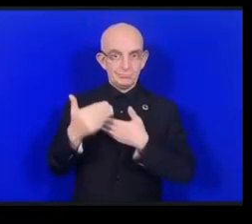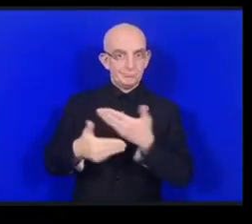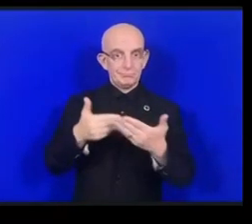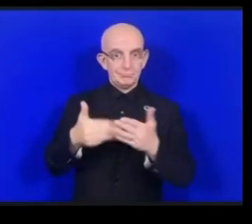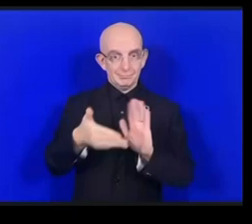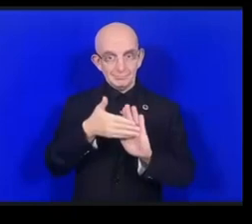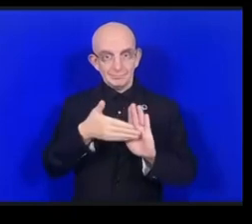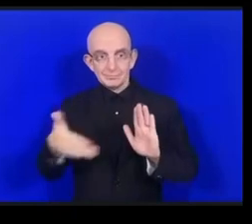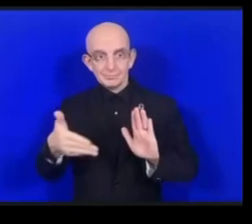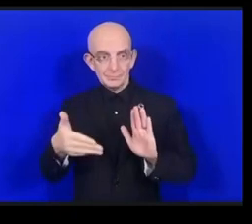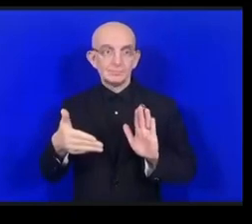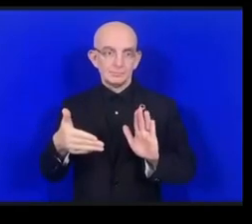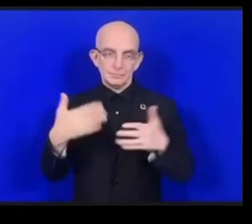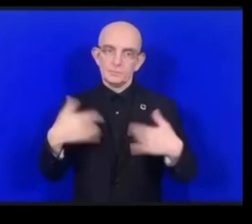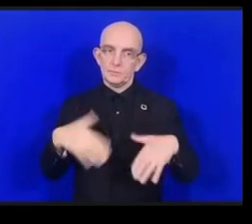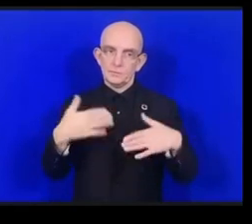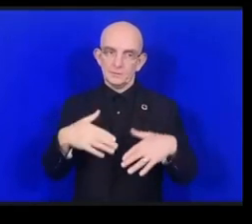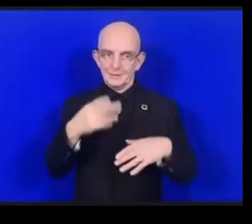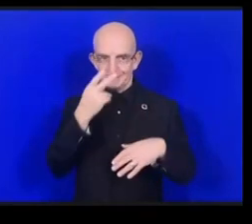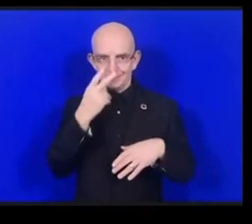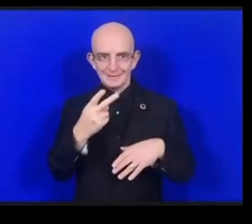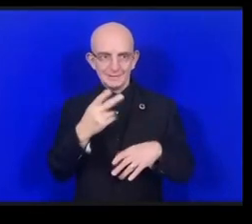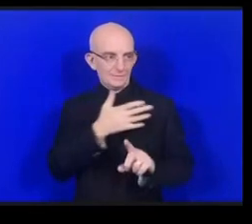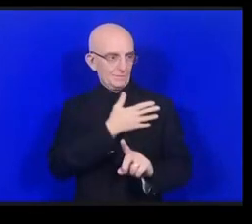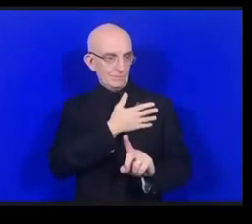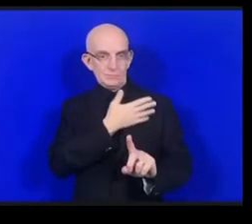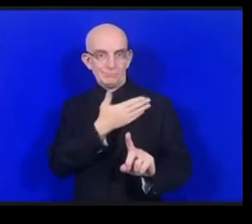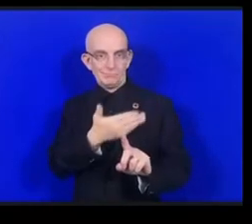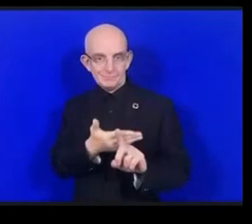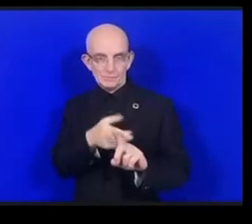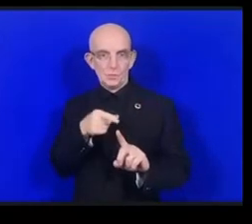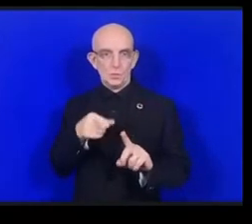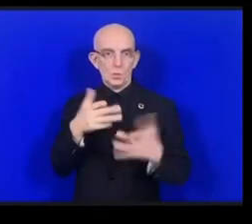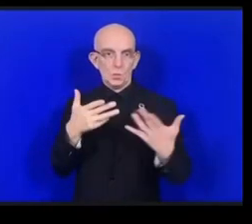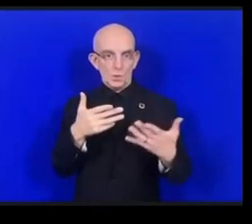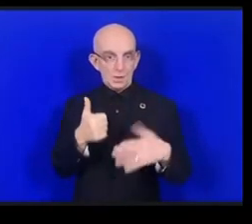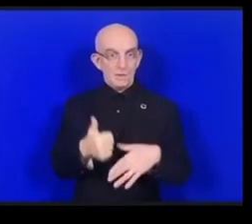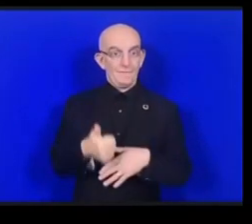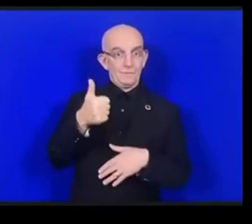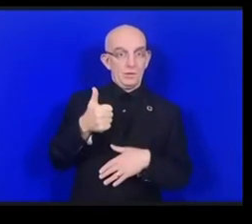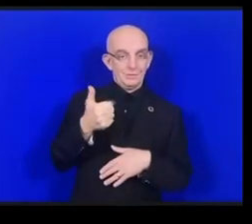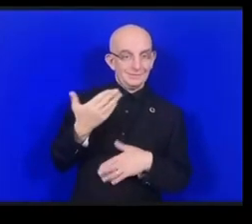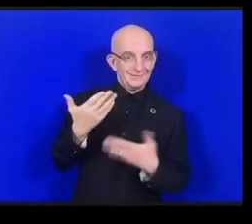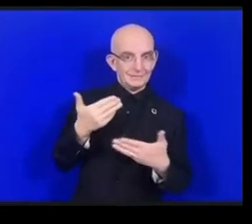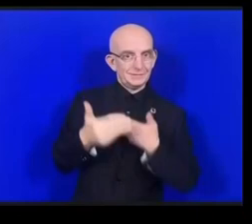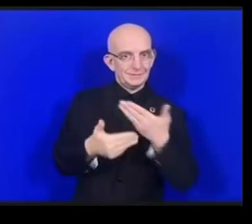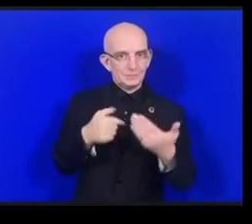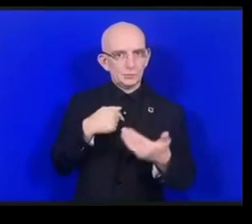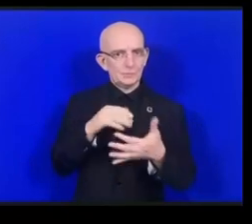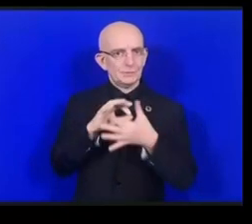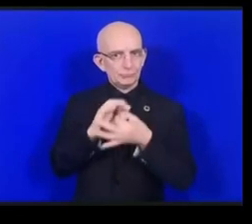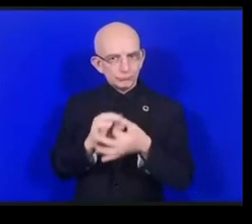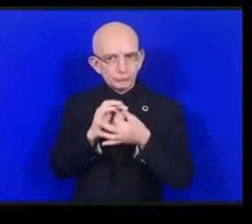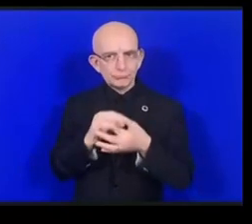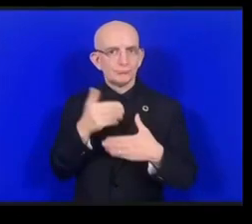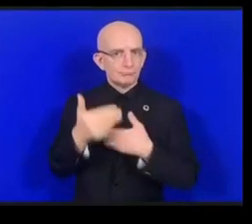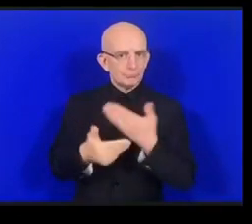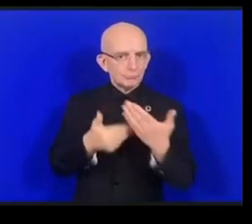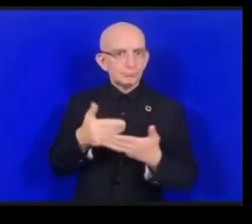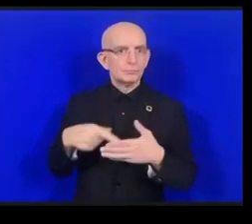been engaged and we have been using the internet uh in our daily life and even